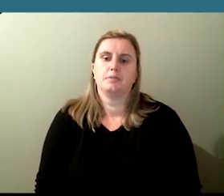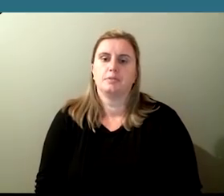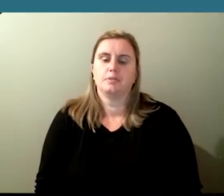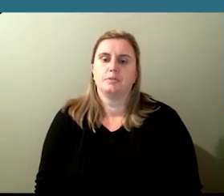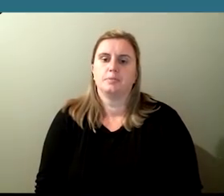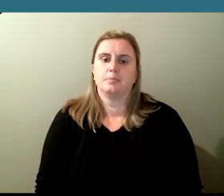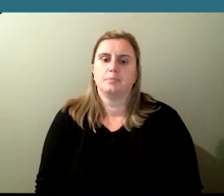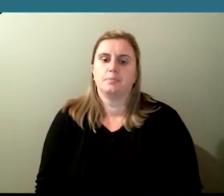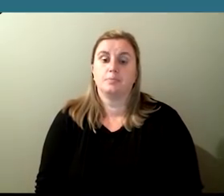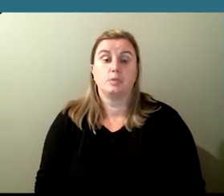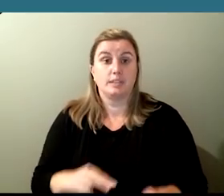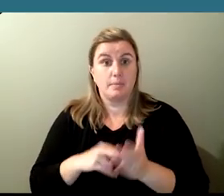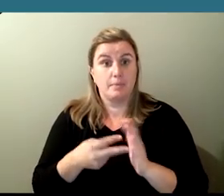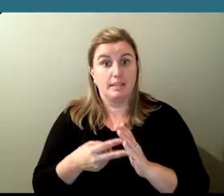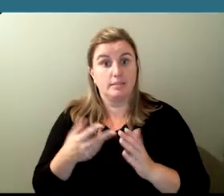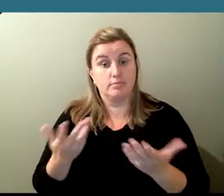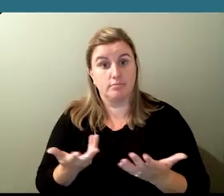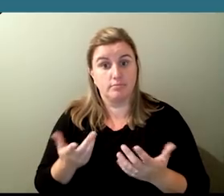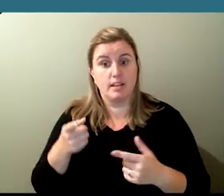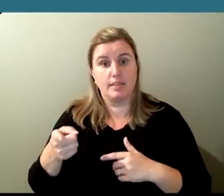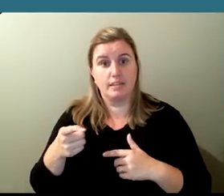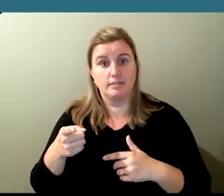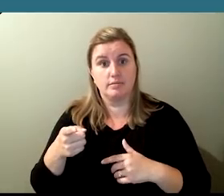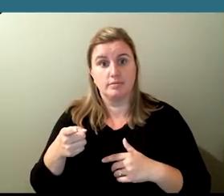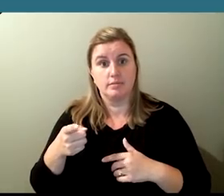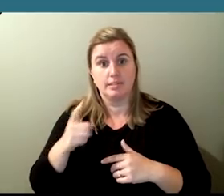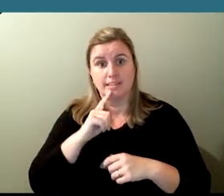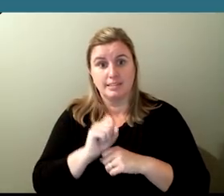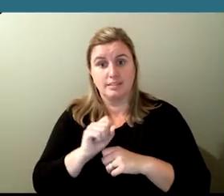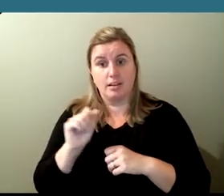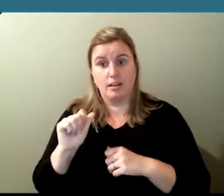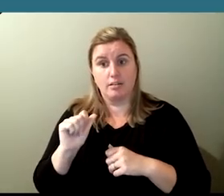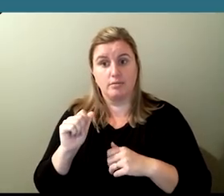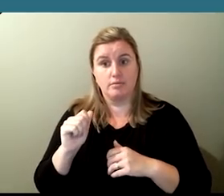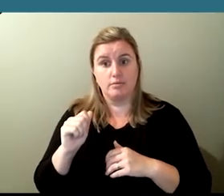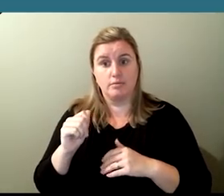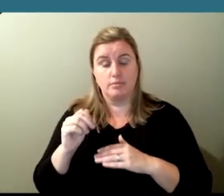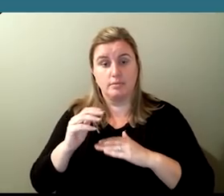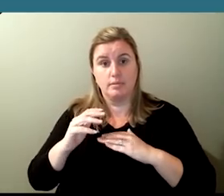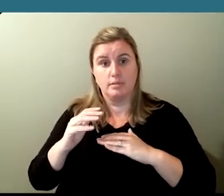So what does this mean? This means that there is a